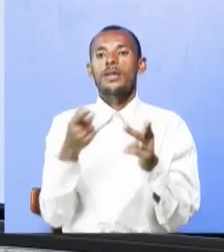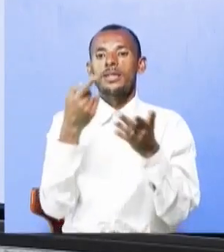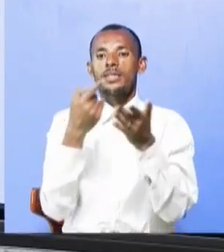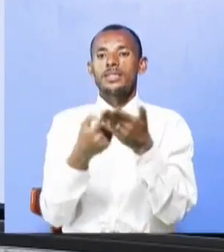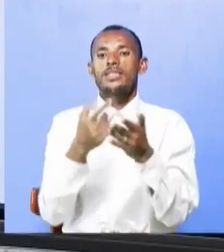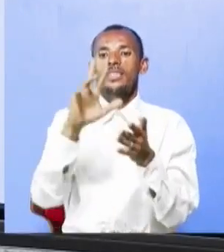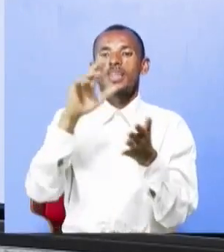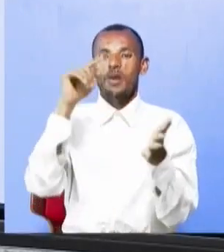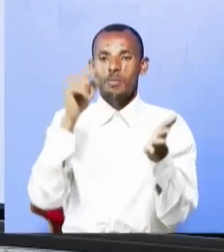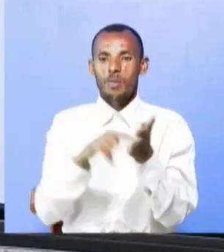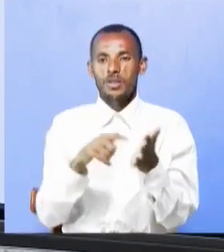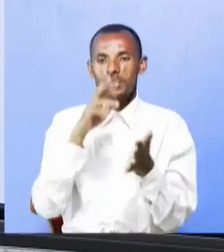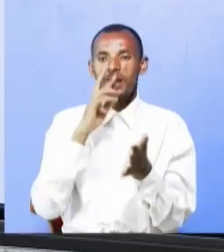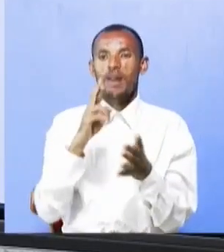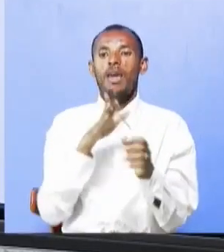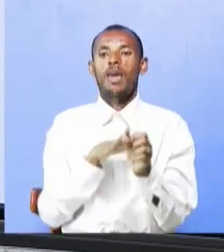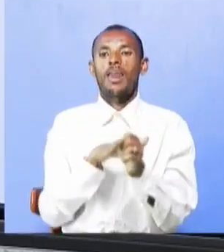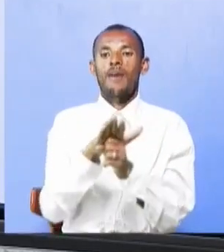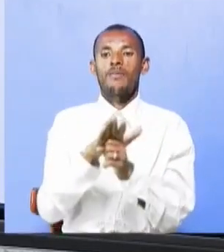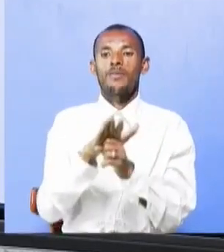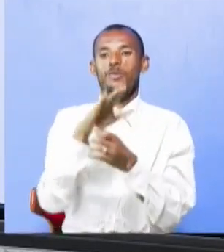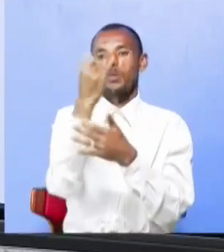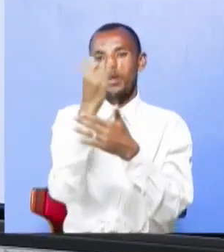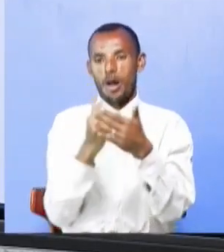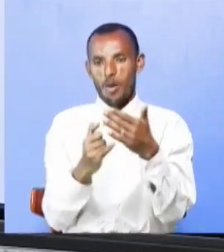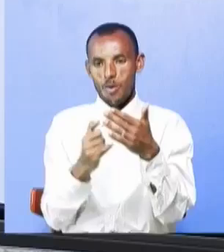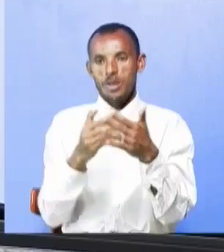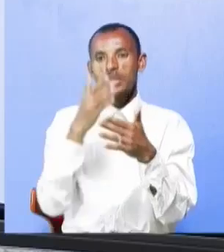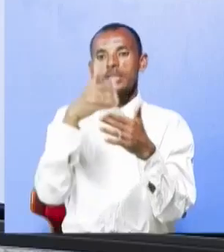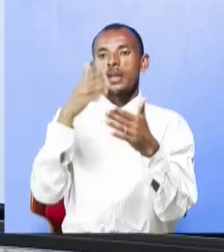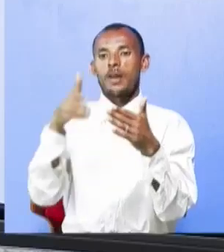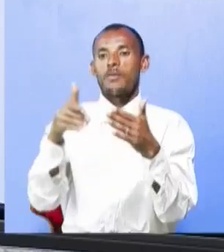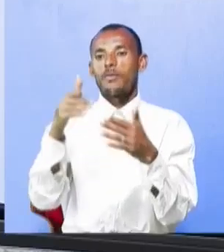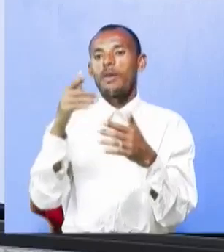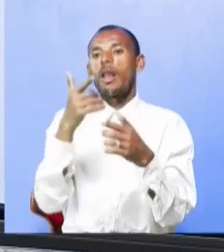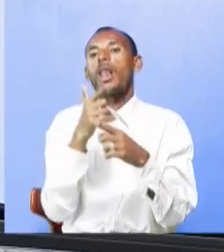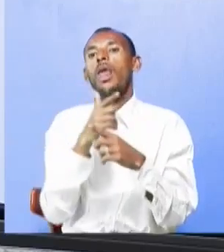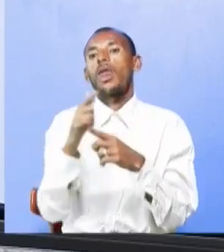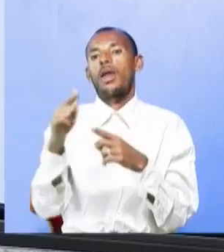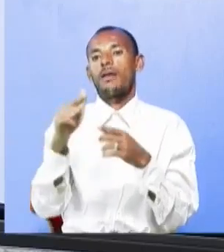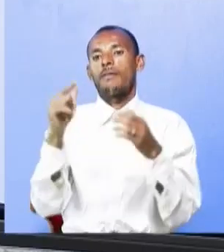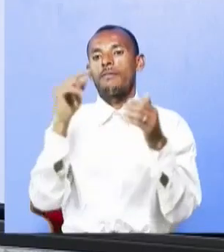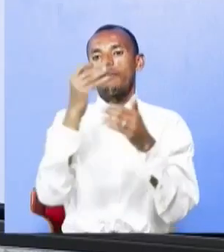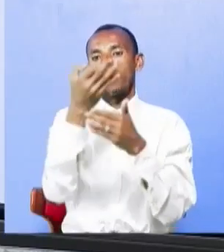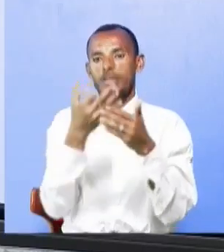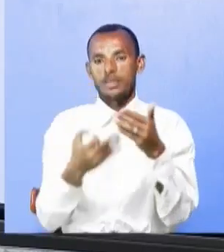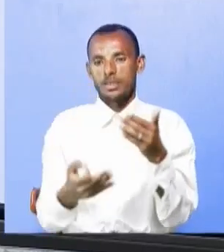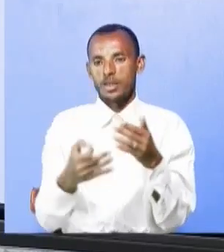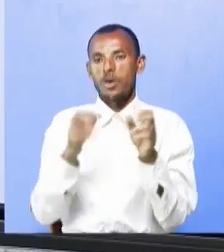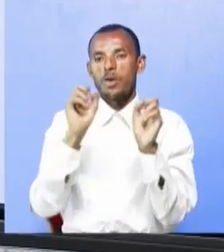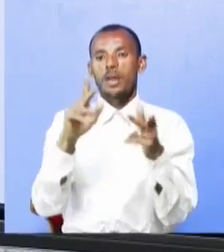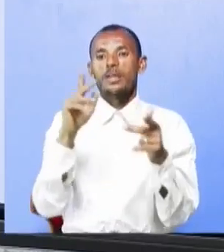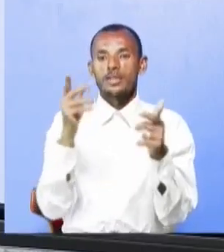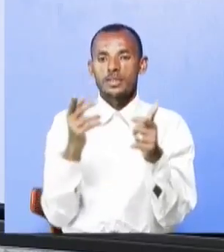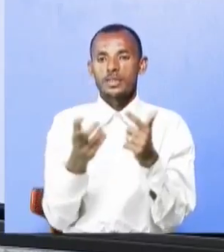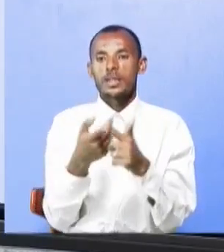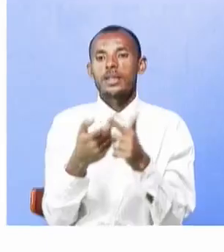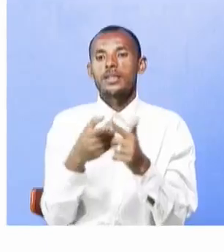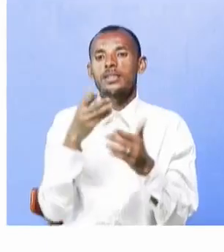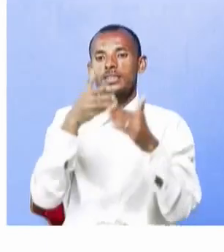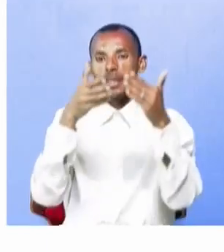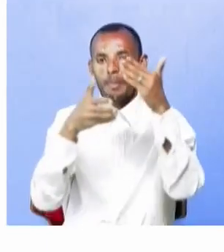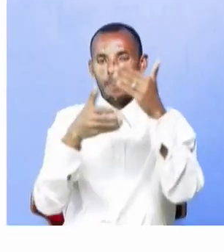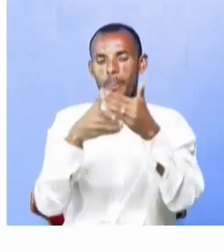3 points are enough to sketch the graph of the given linear function. Okay, the second step. So these